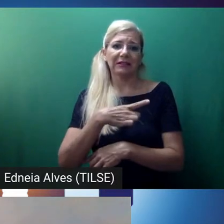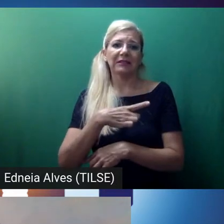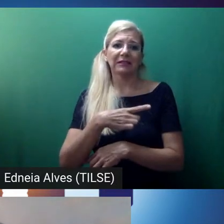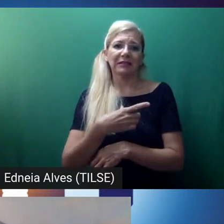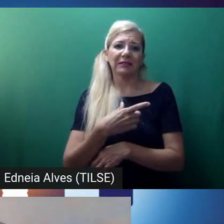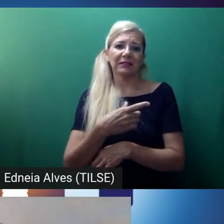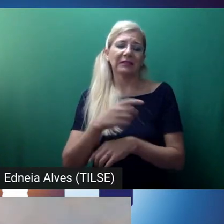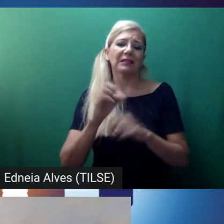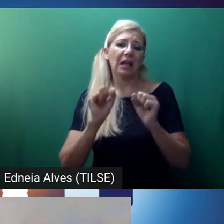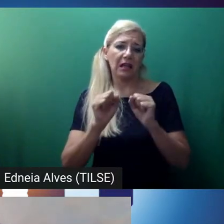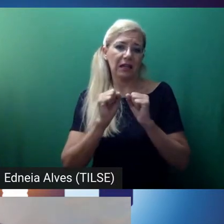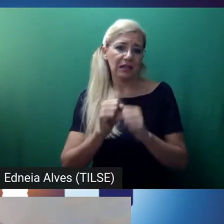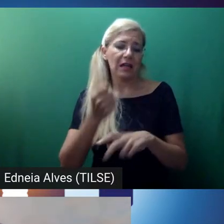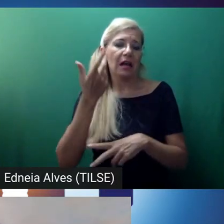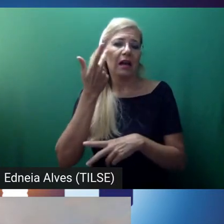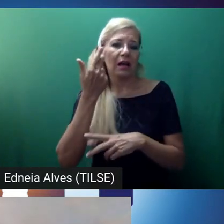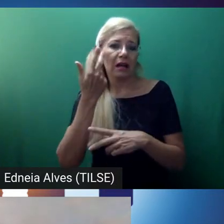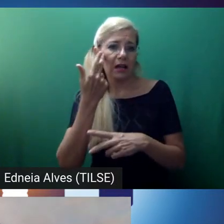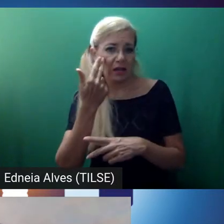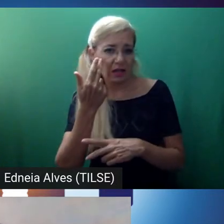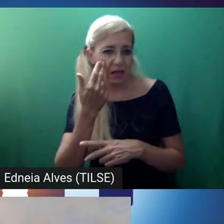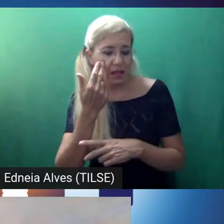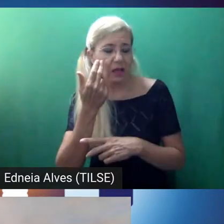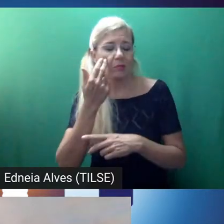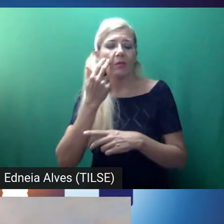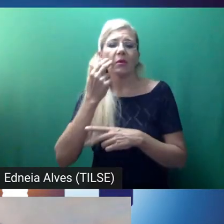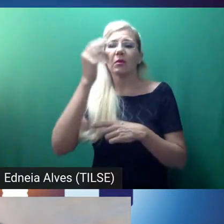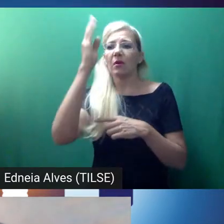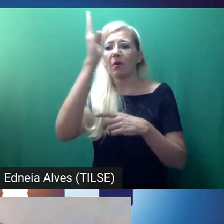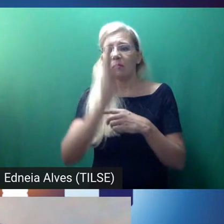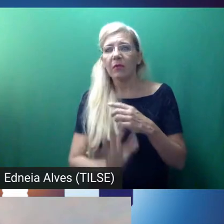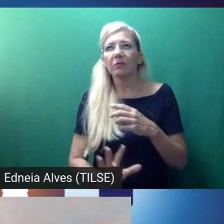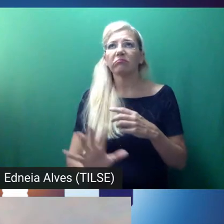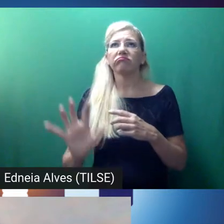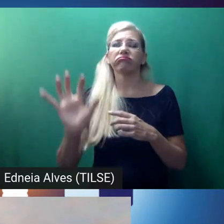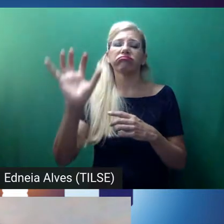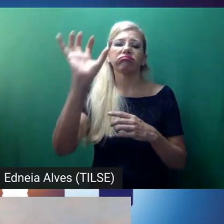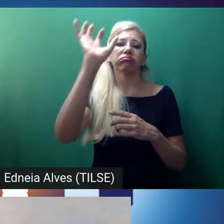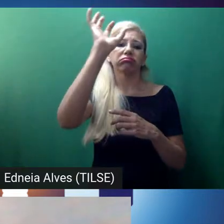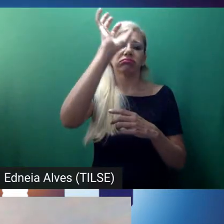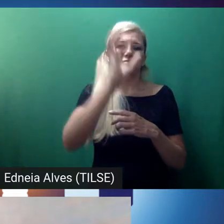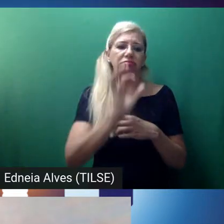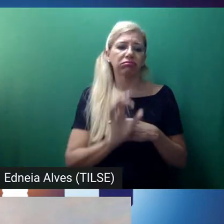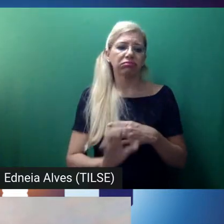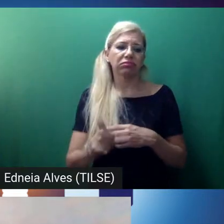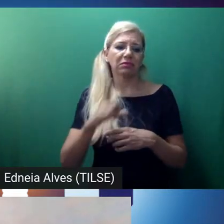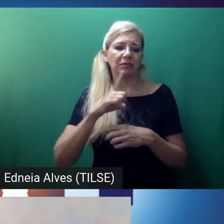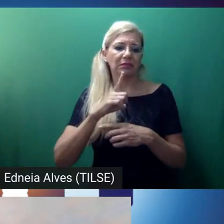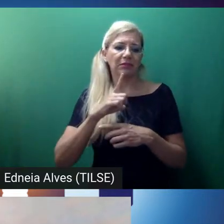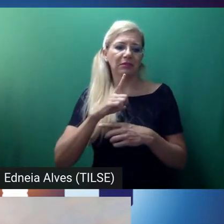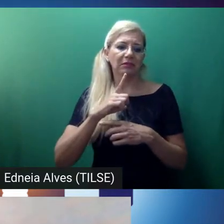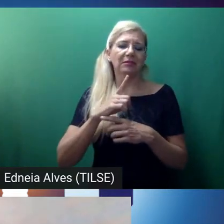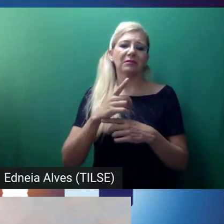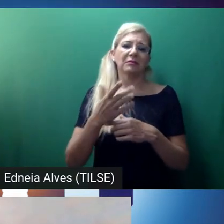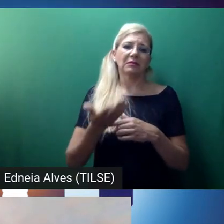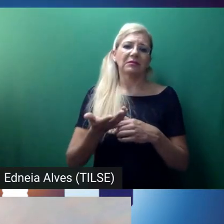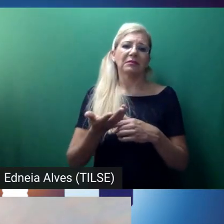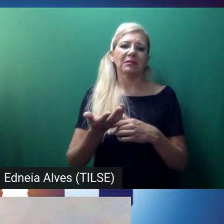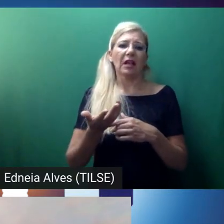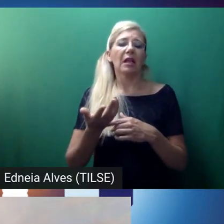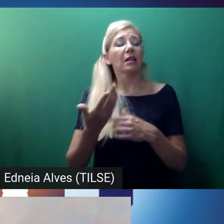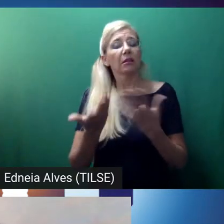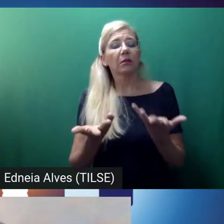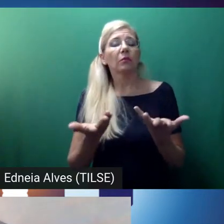common across a country, right? So we also need to, so that's part of being